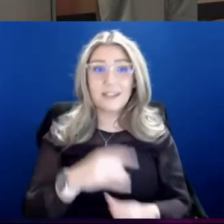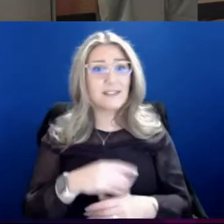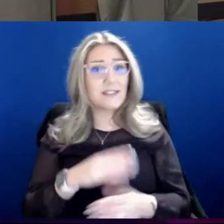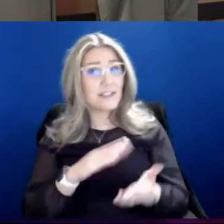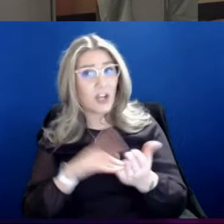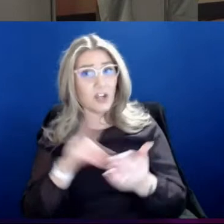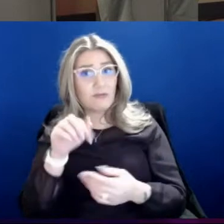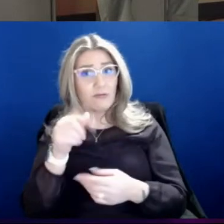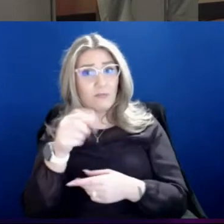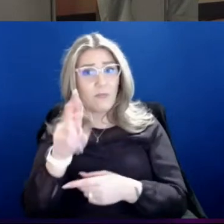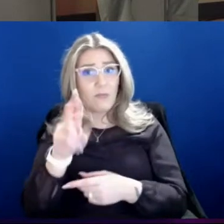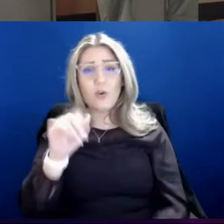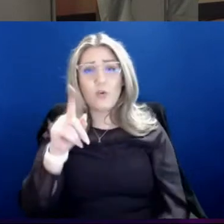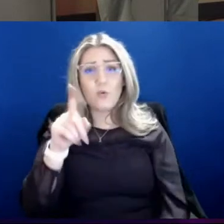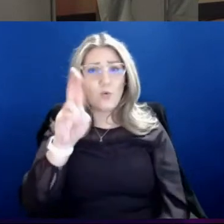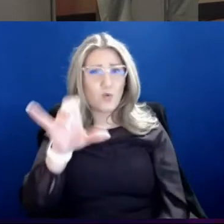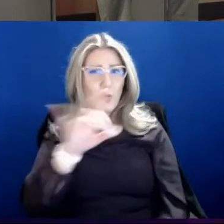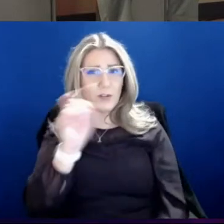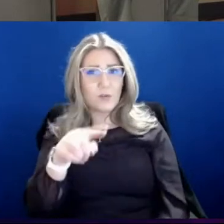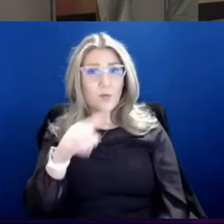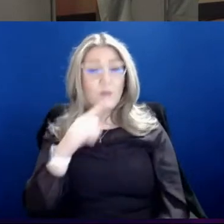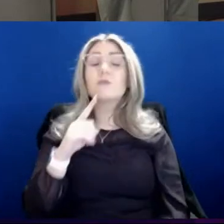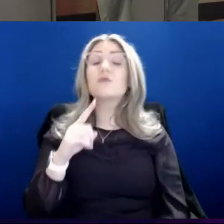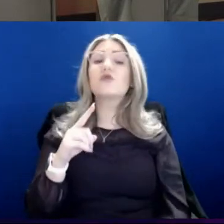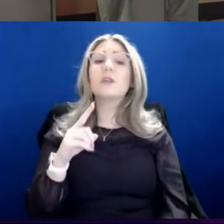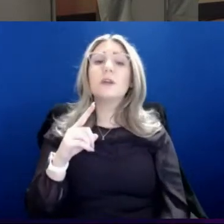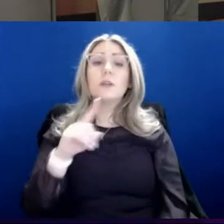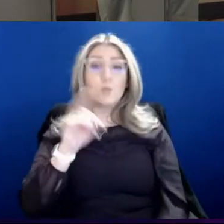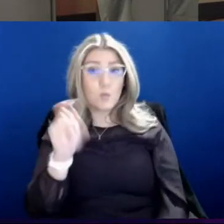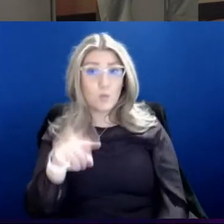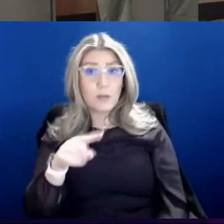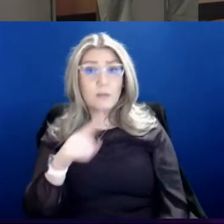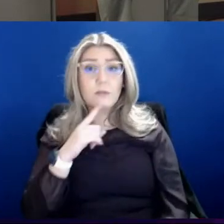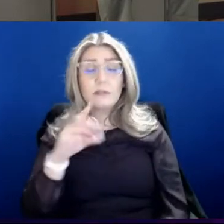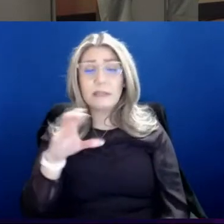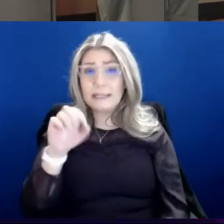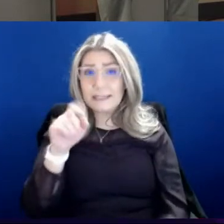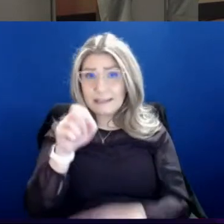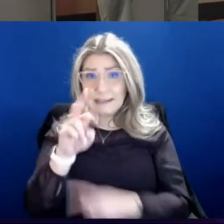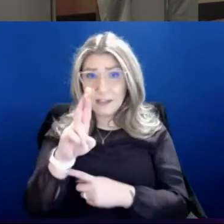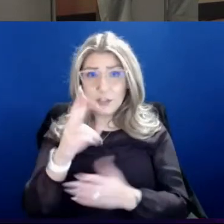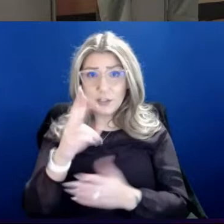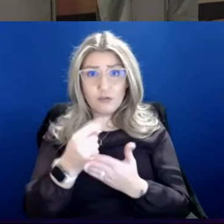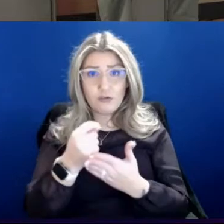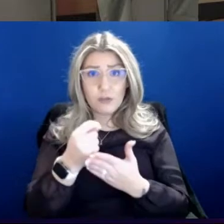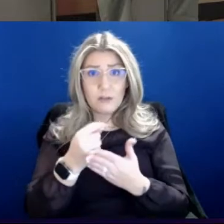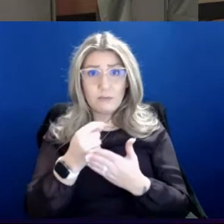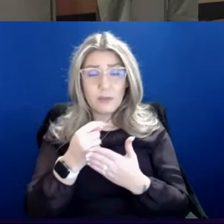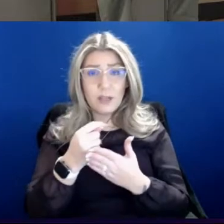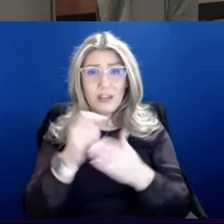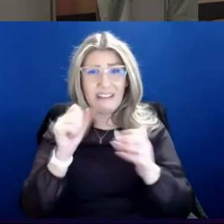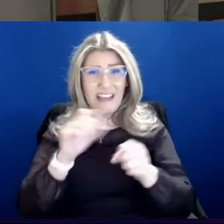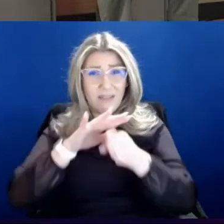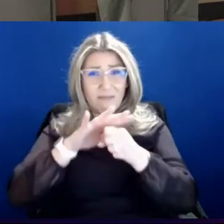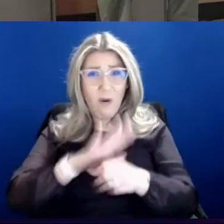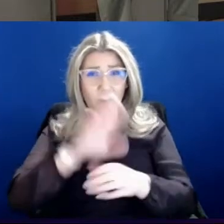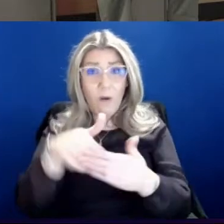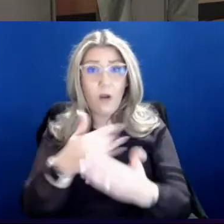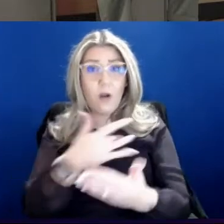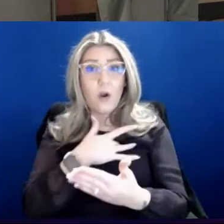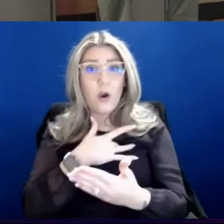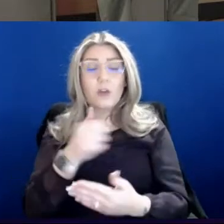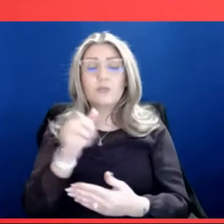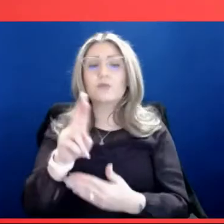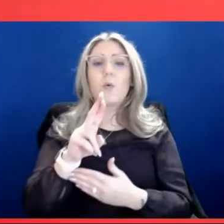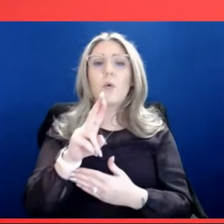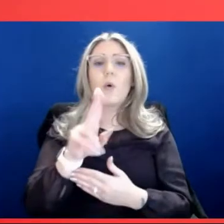a question for you. Corey has a question. Does cancer treatment put a strain on all hearts or just people with certain